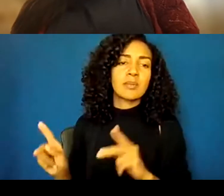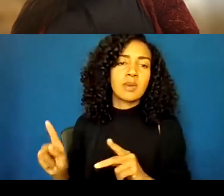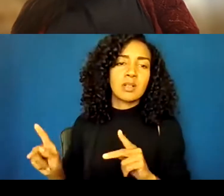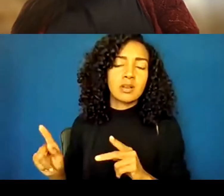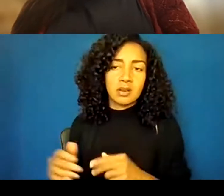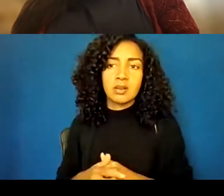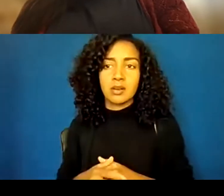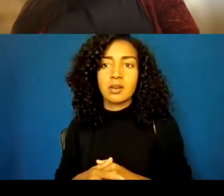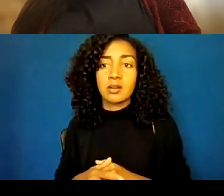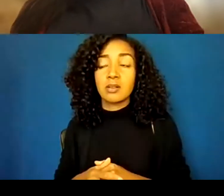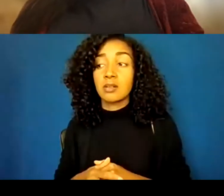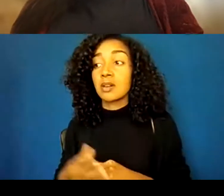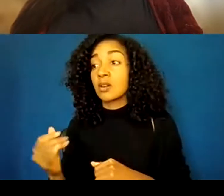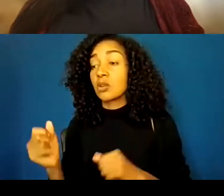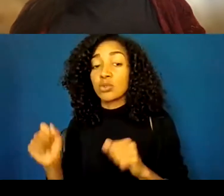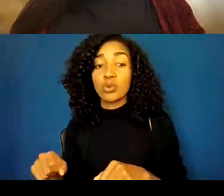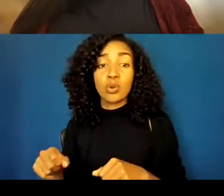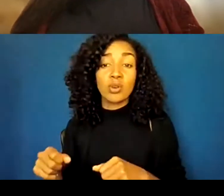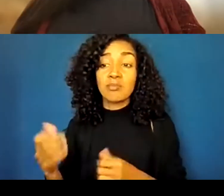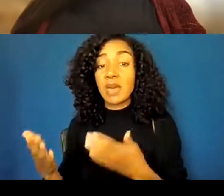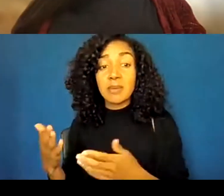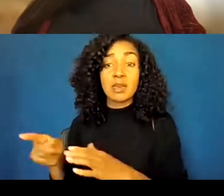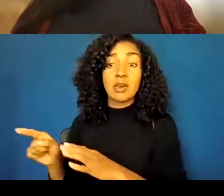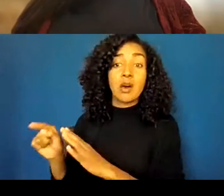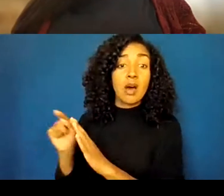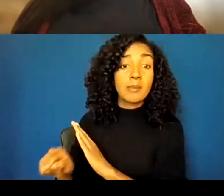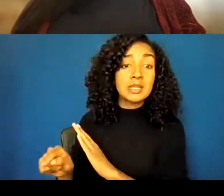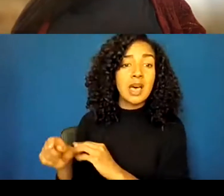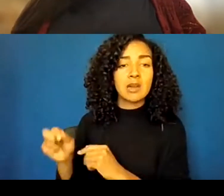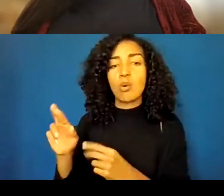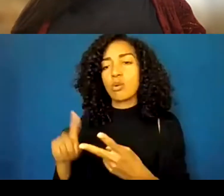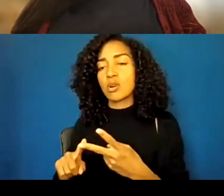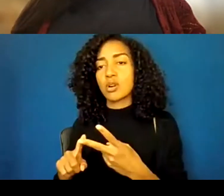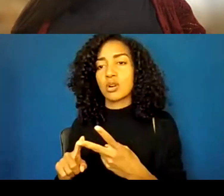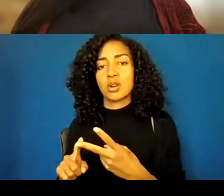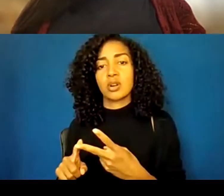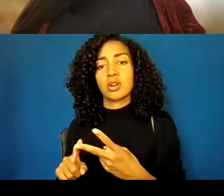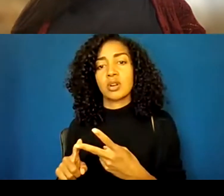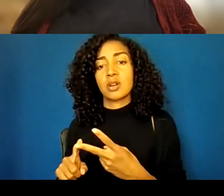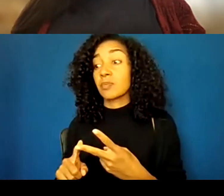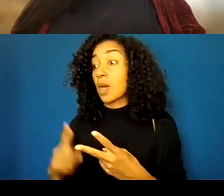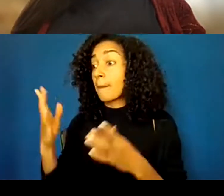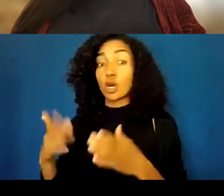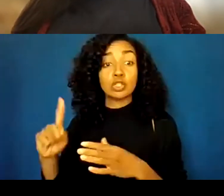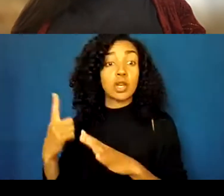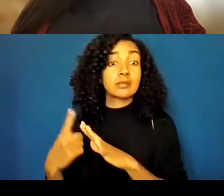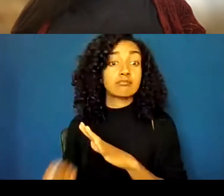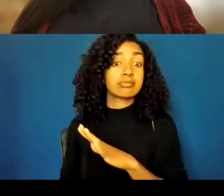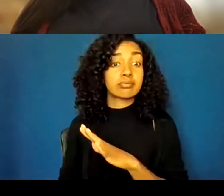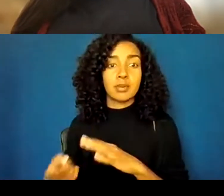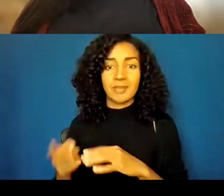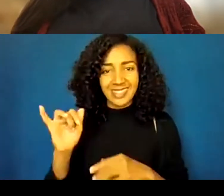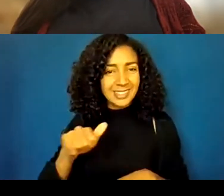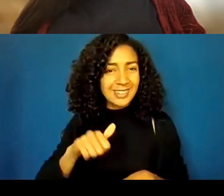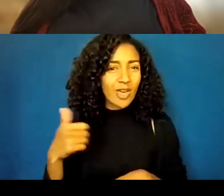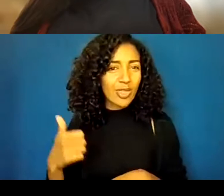you know, whether it was a homicide or whether it was a, you know, someone just disappeared. Because we also have that whole issue